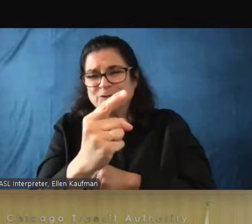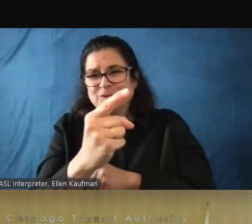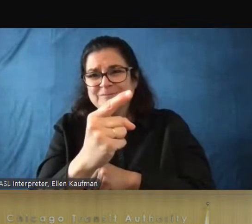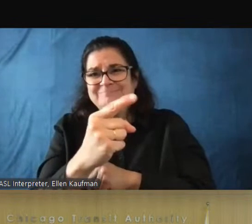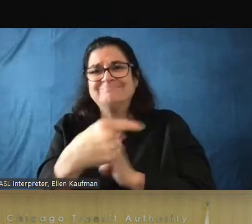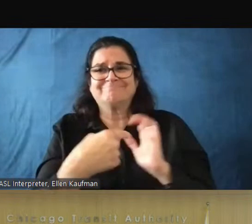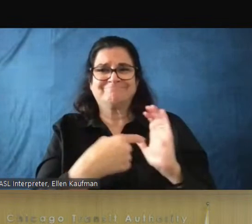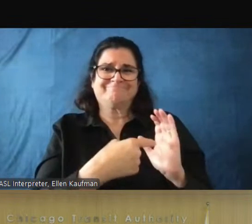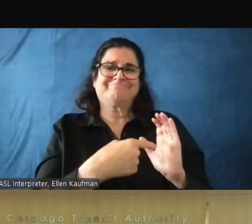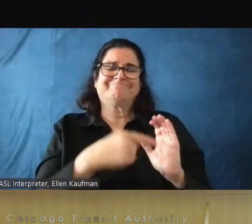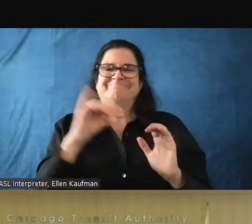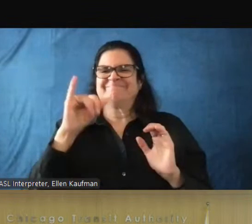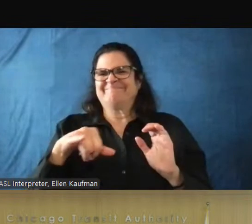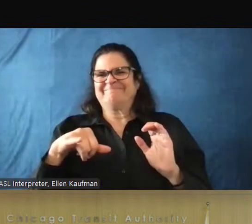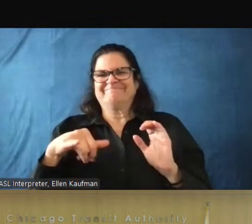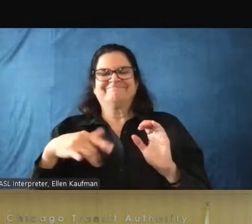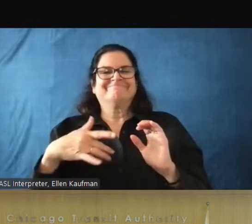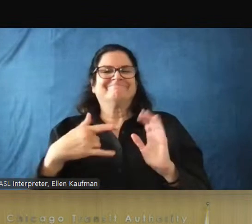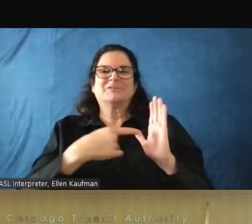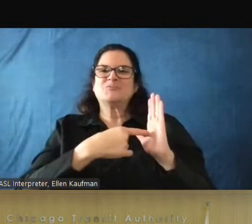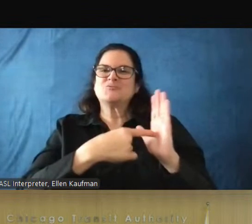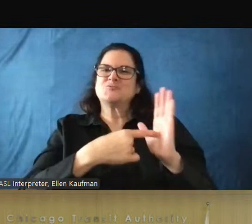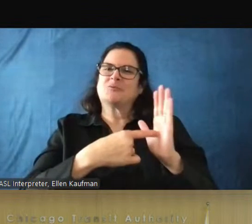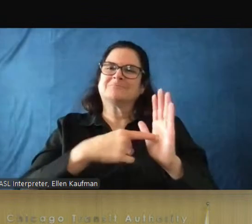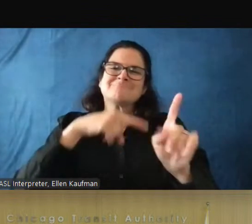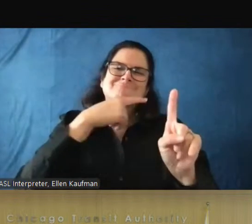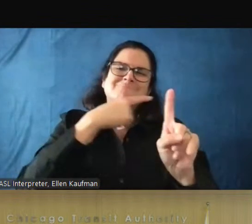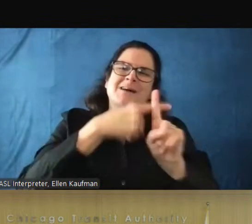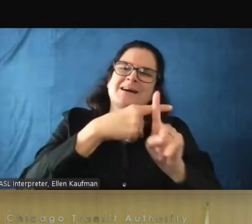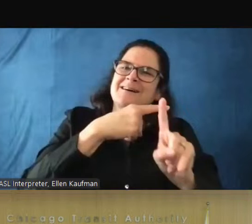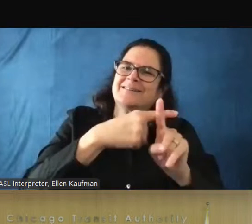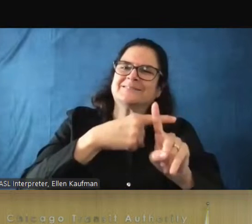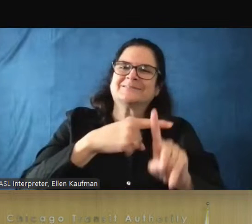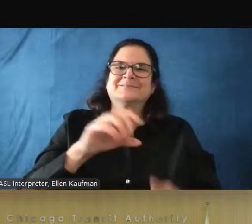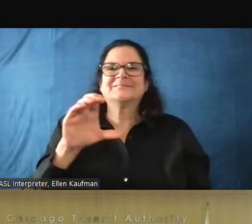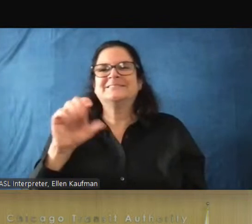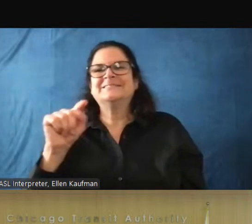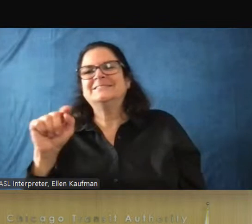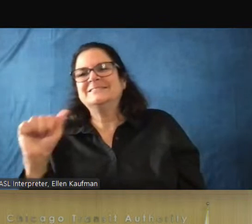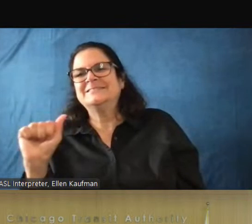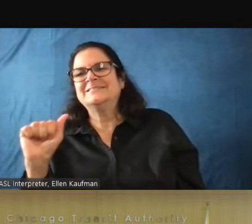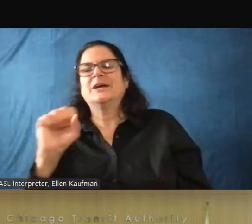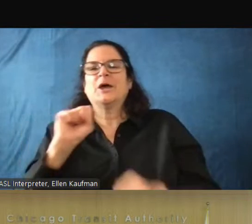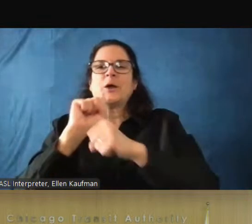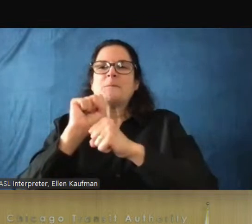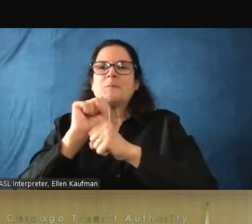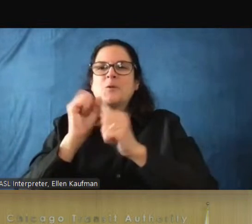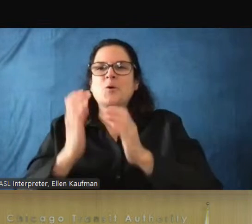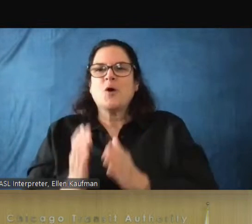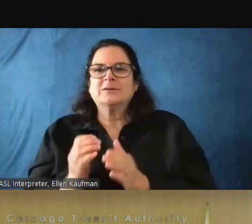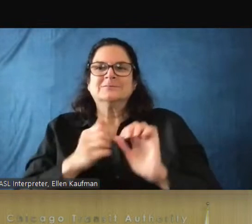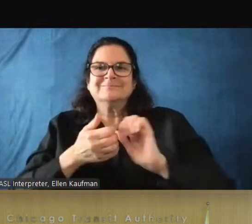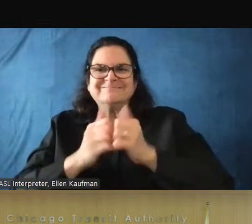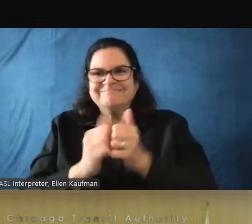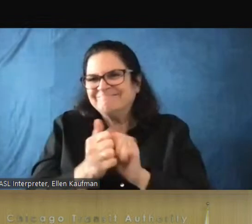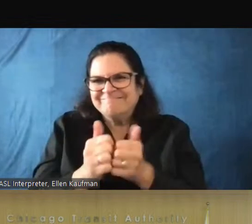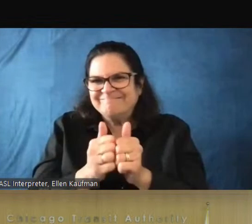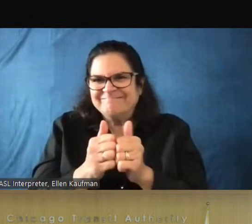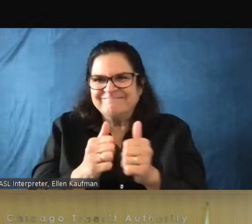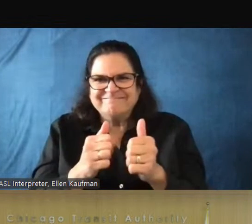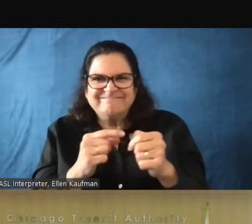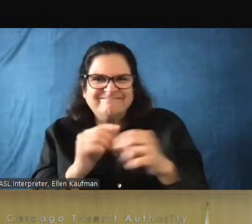CTA in the most favorable, where employees compete against each other, but